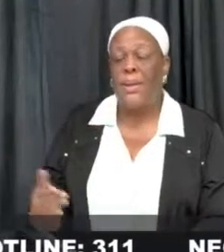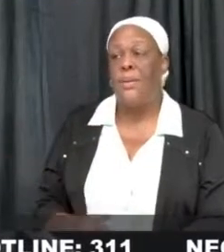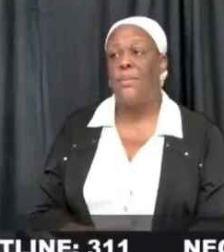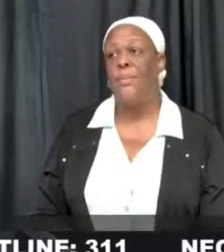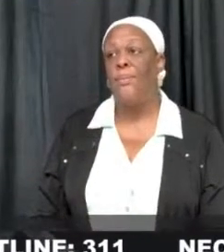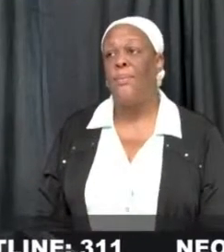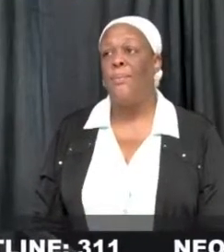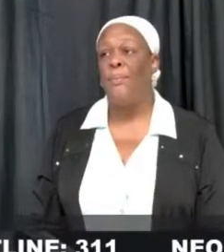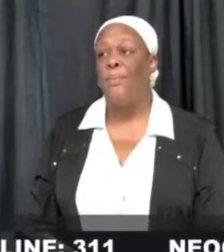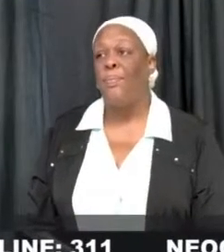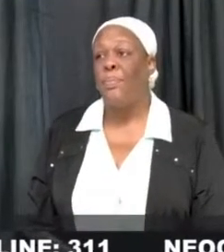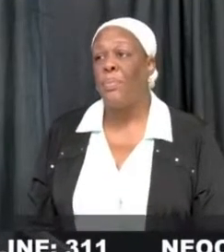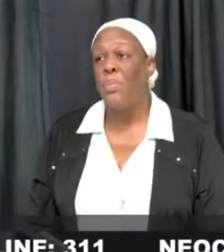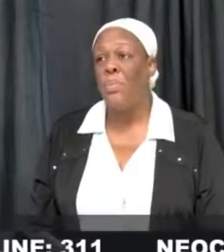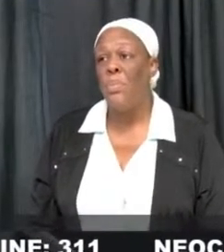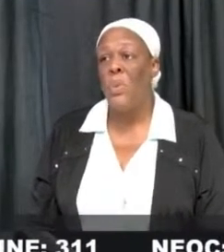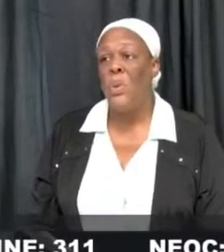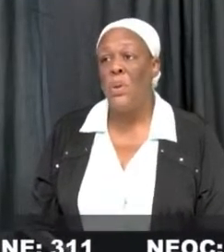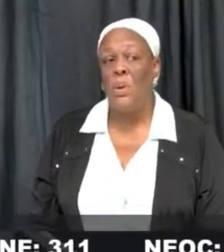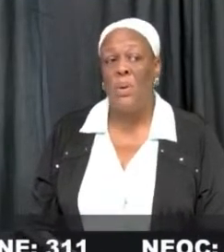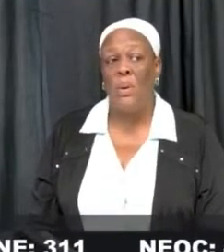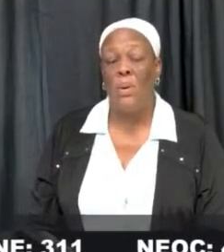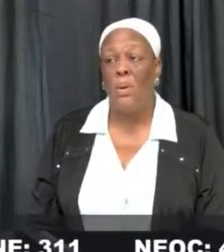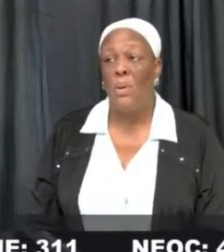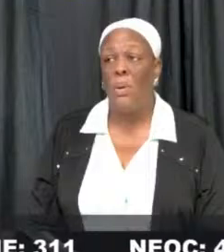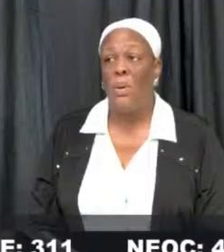put accurate information out there.